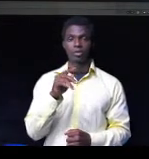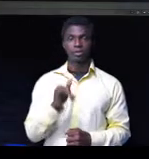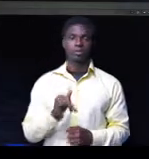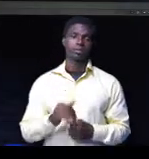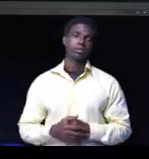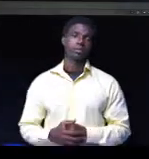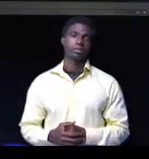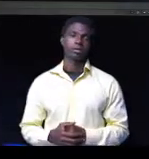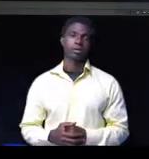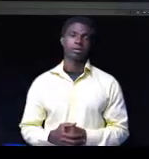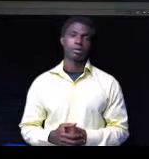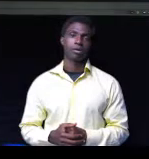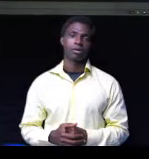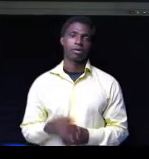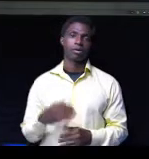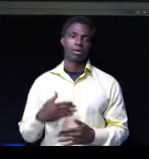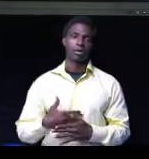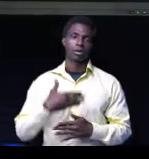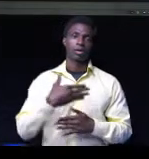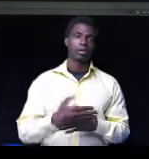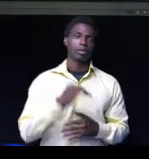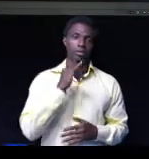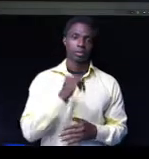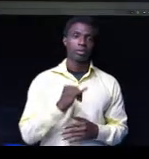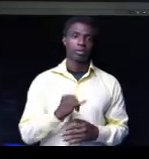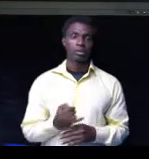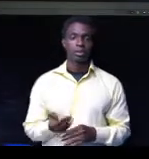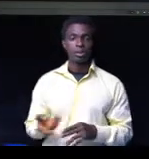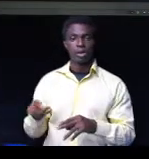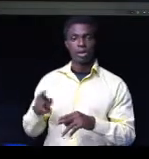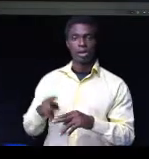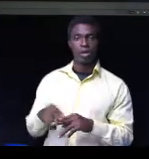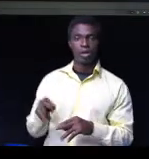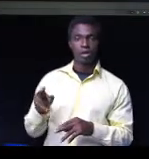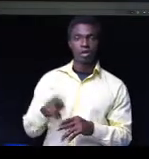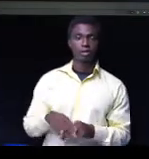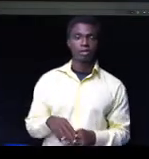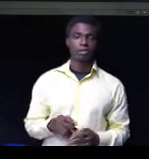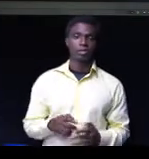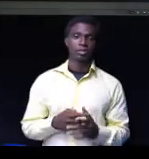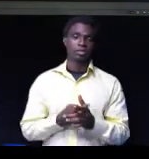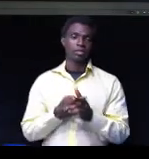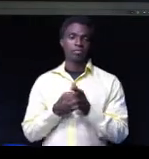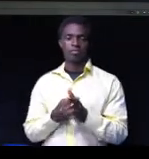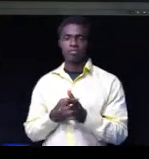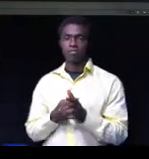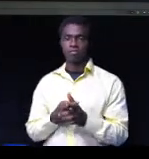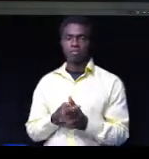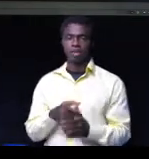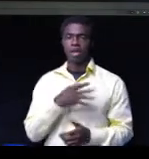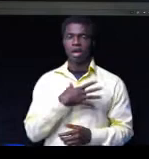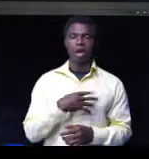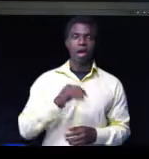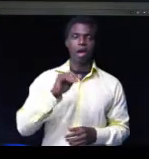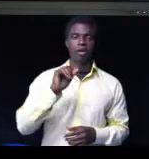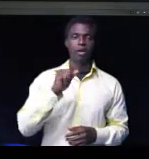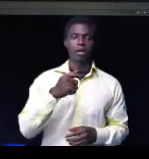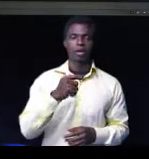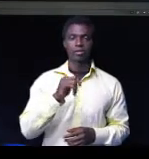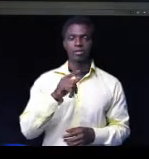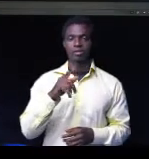in strength and flexibility. Next is increased speed and